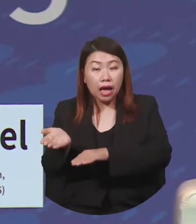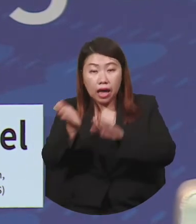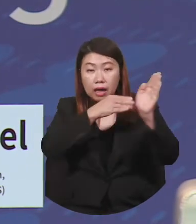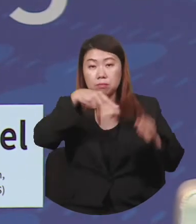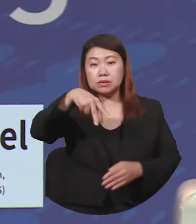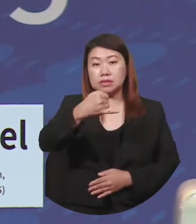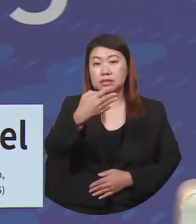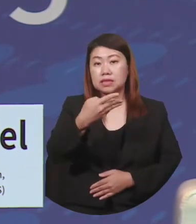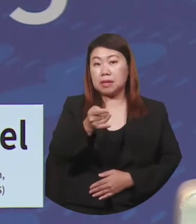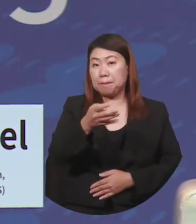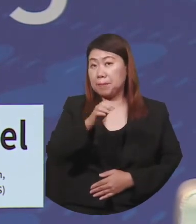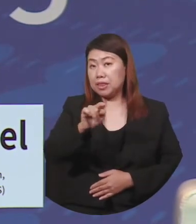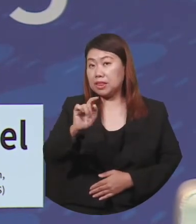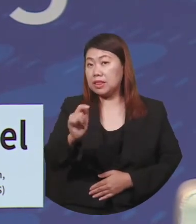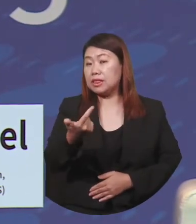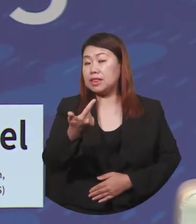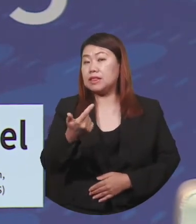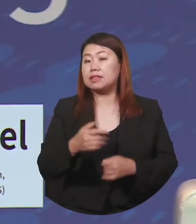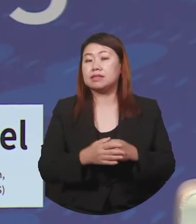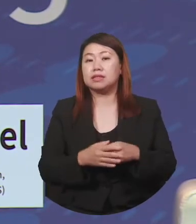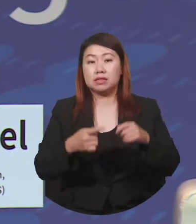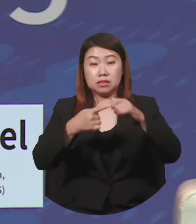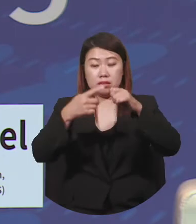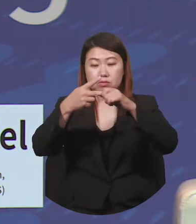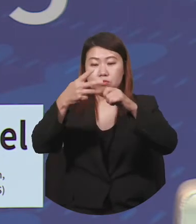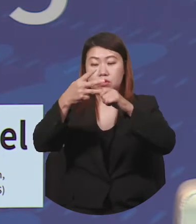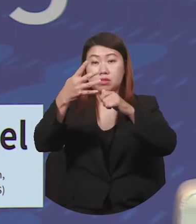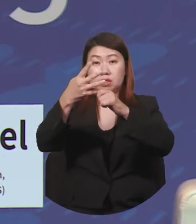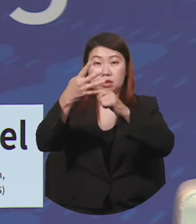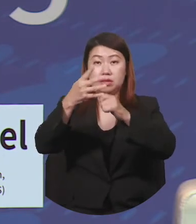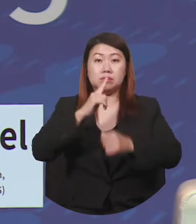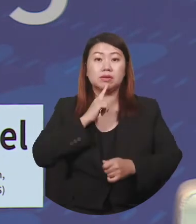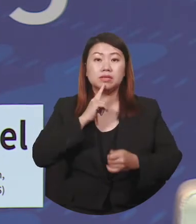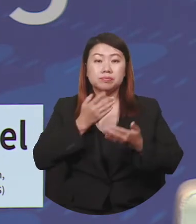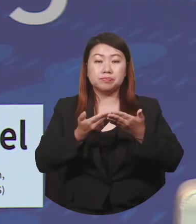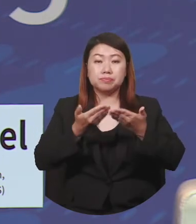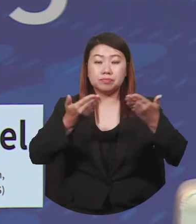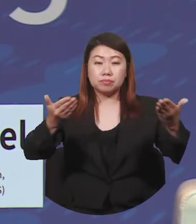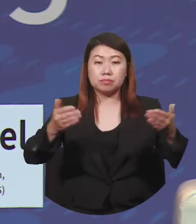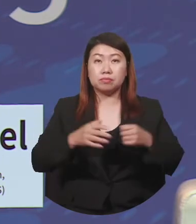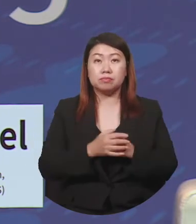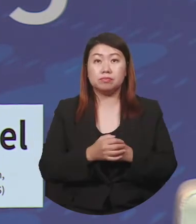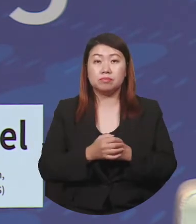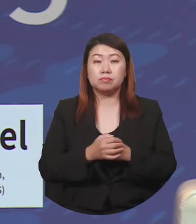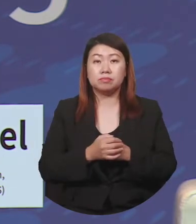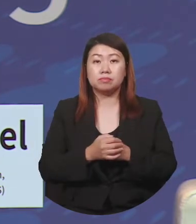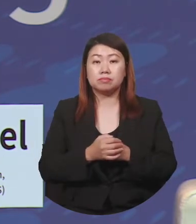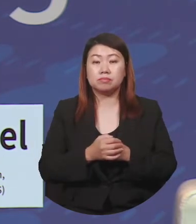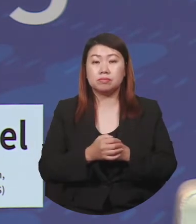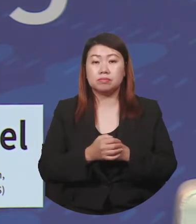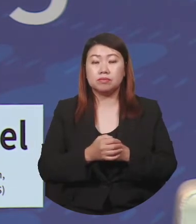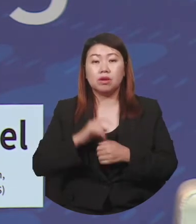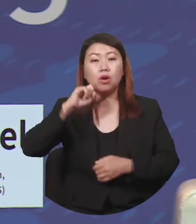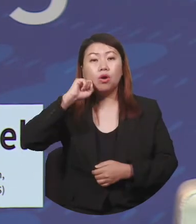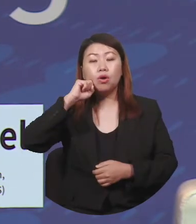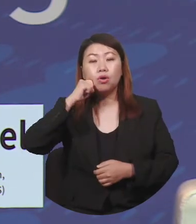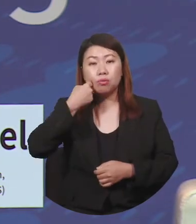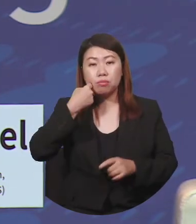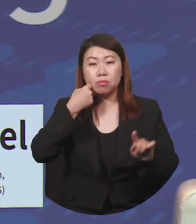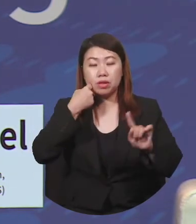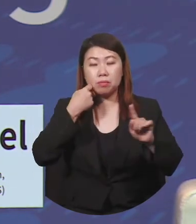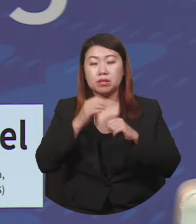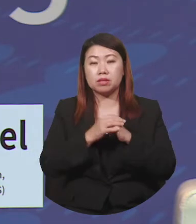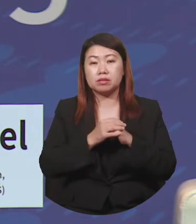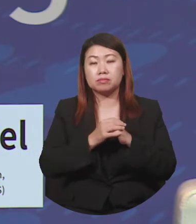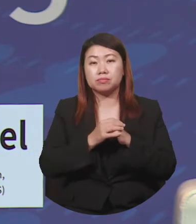for partnerships on very different levels. The first one, I think we have a strong need to define the role